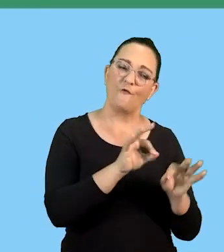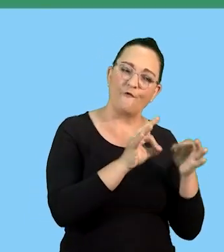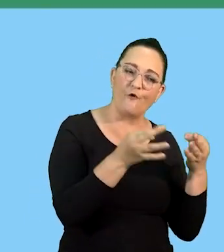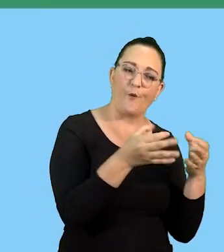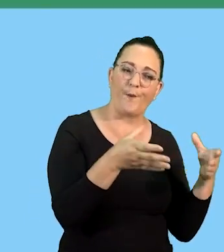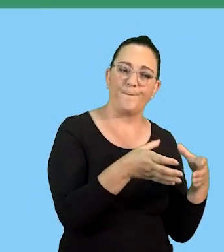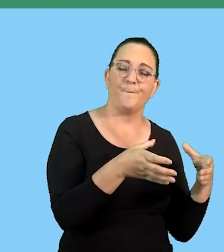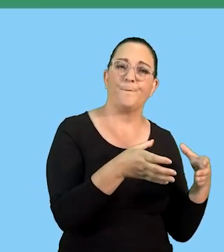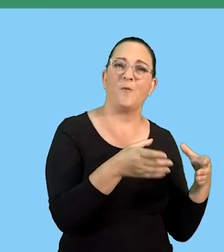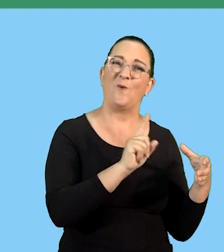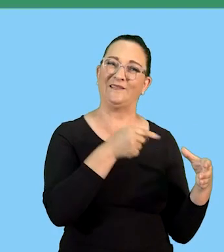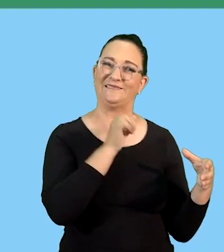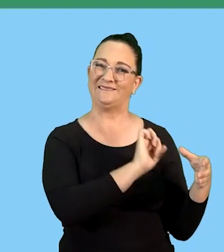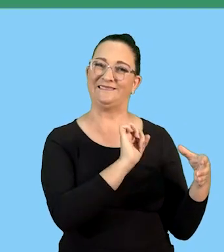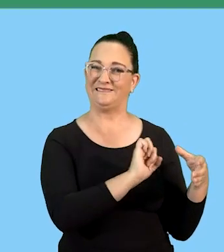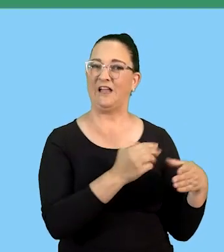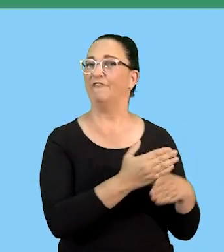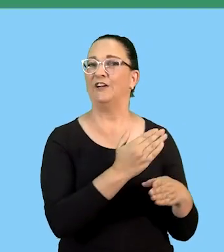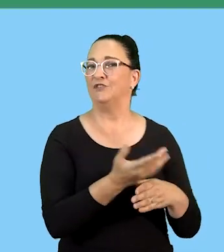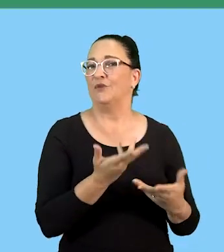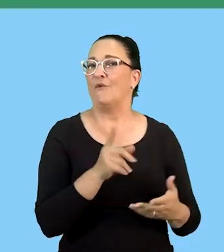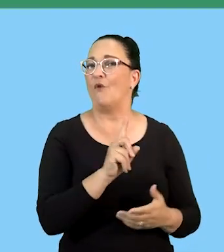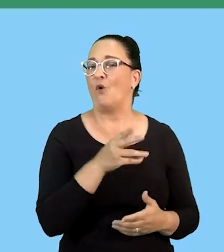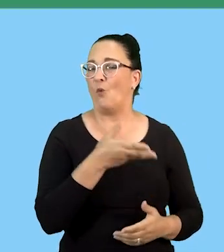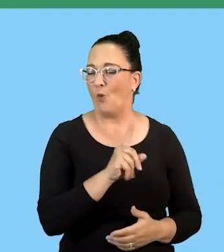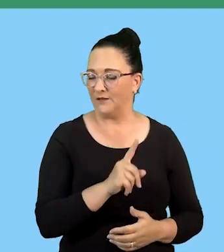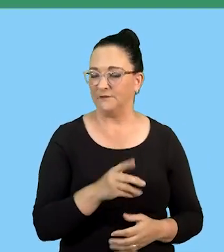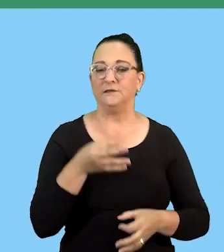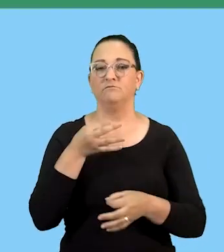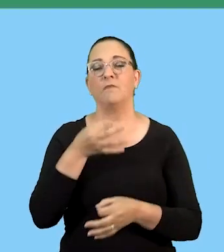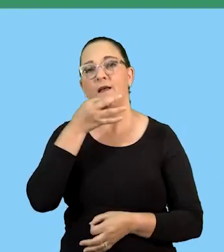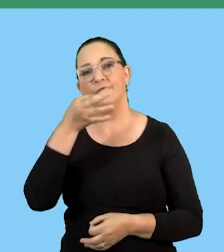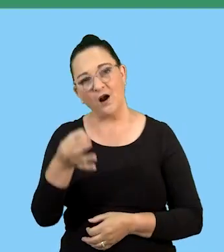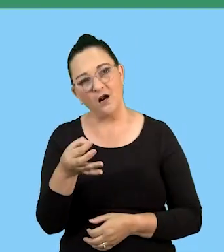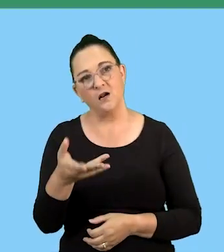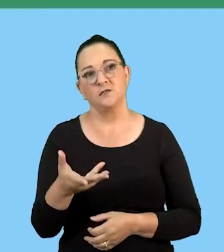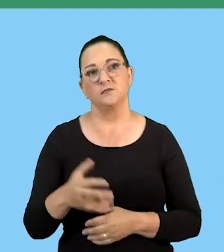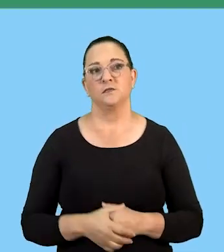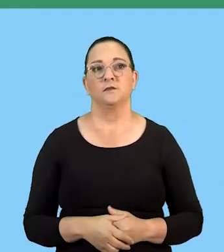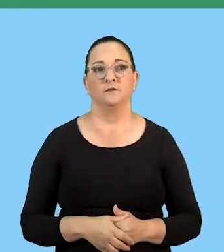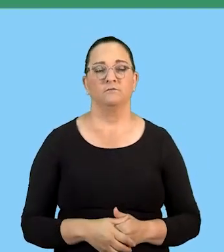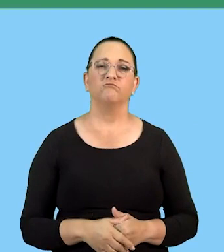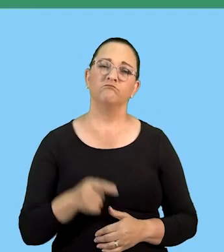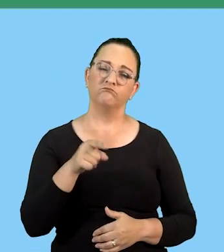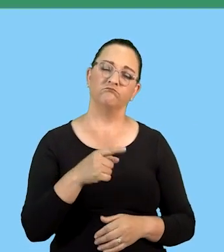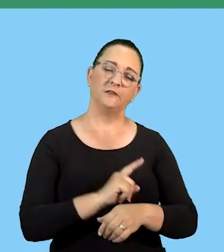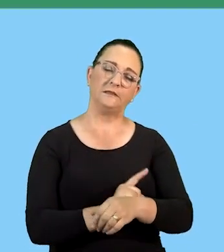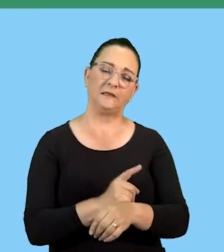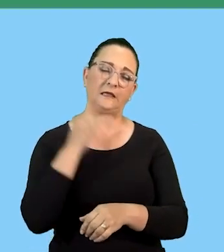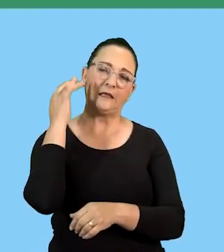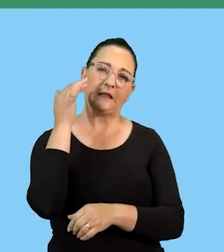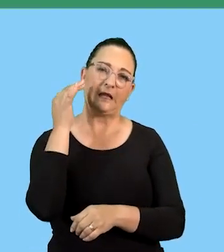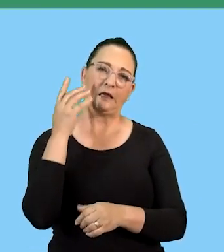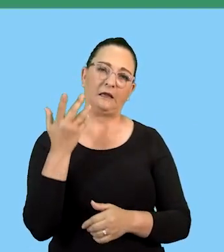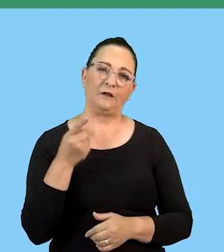a workplace forums? The purpose of the workplace forums, what is it all about? The workplace forums, I've given you a few seconds